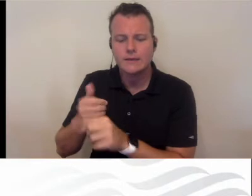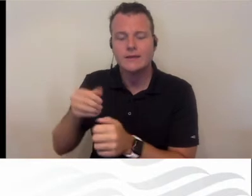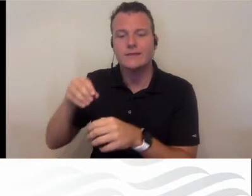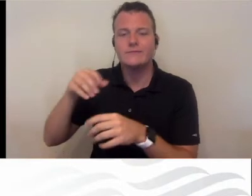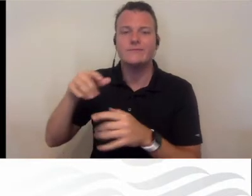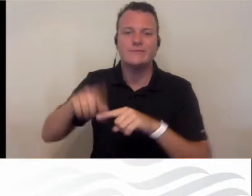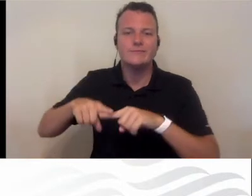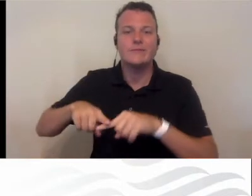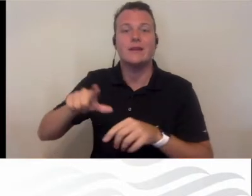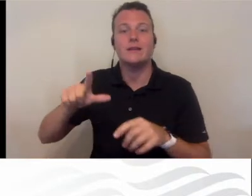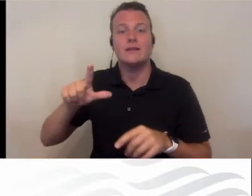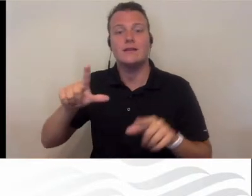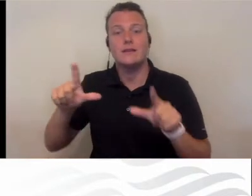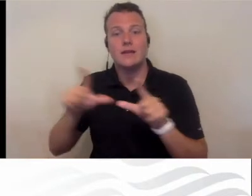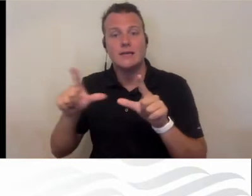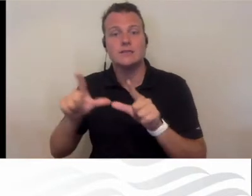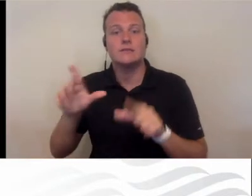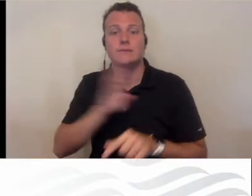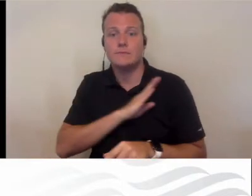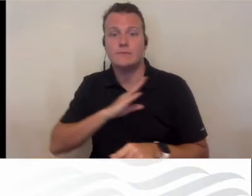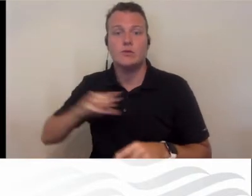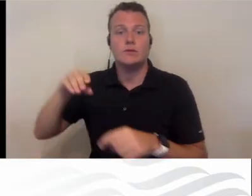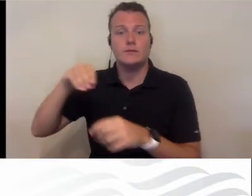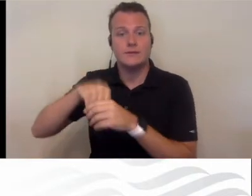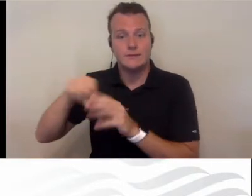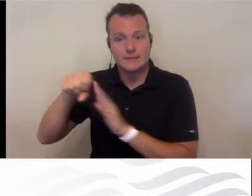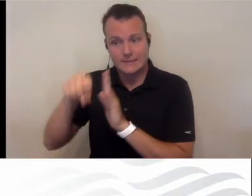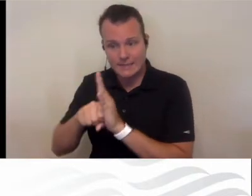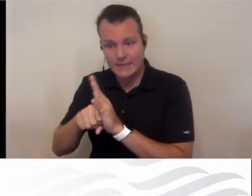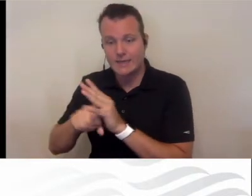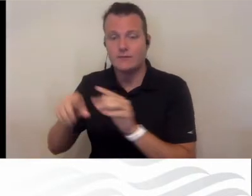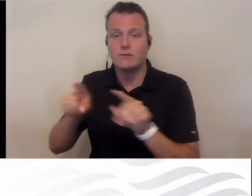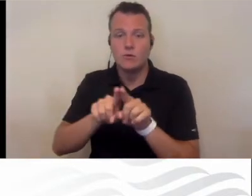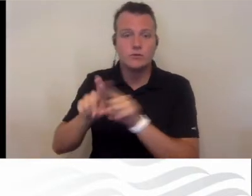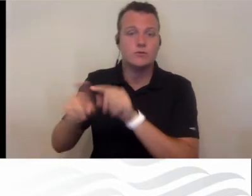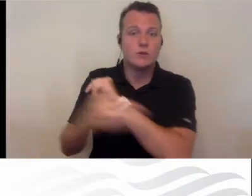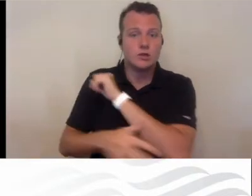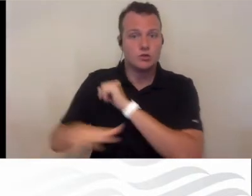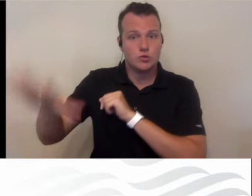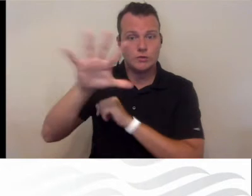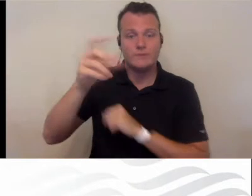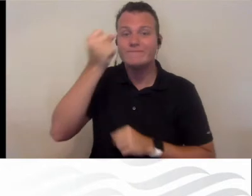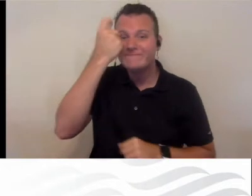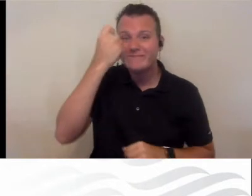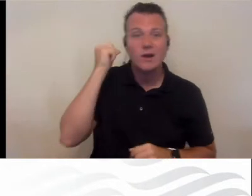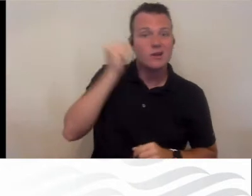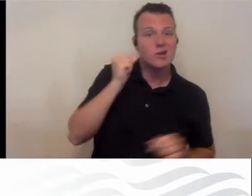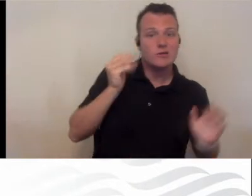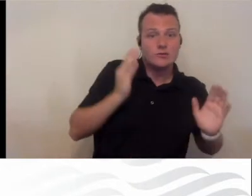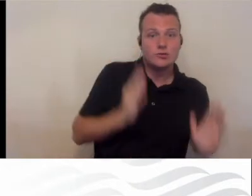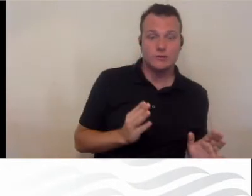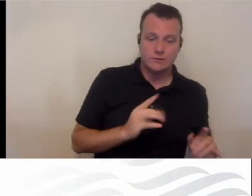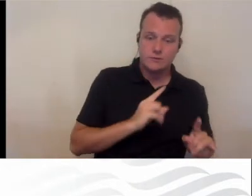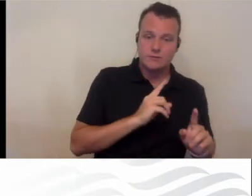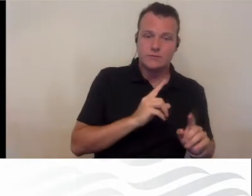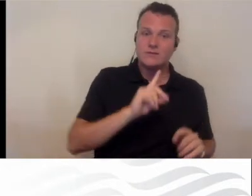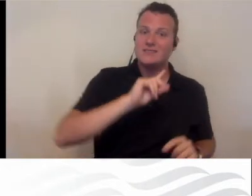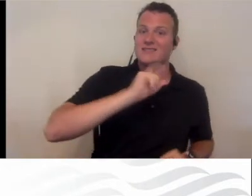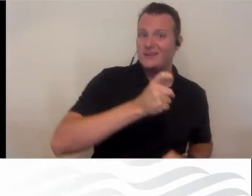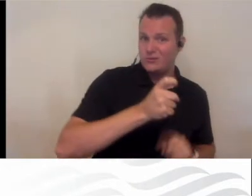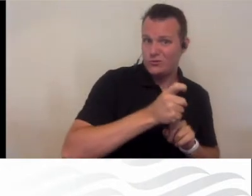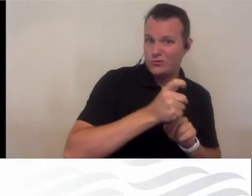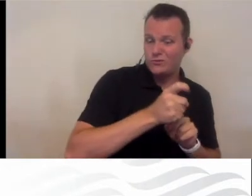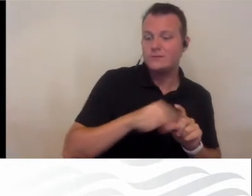state of every state in the country. So we are the diagnosticians, and they are limited to